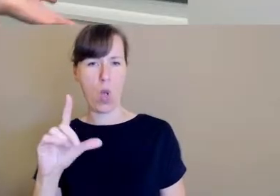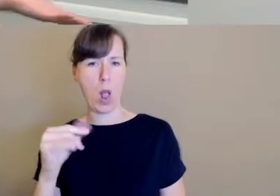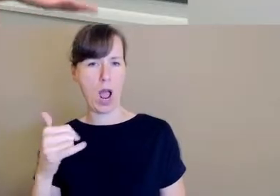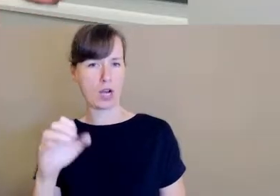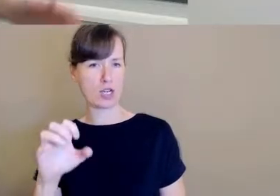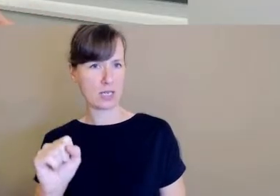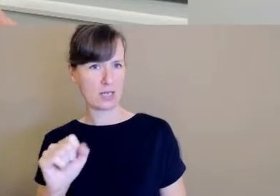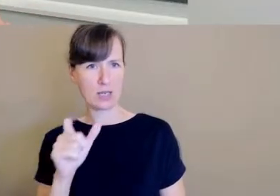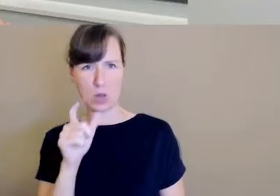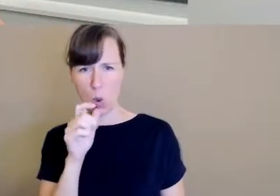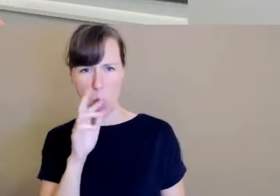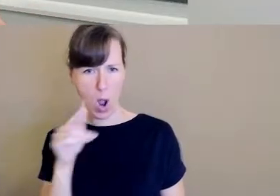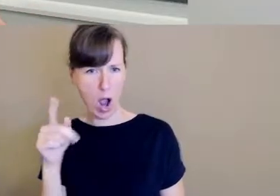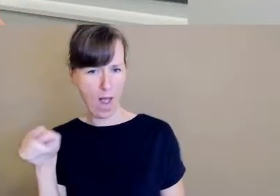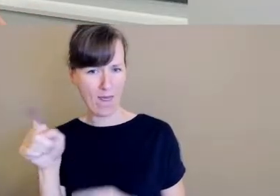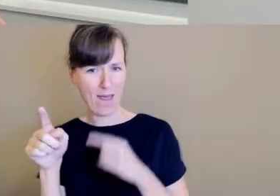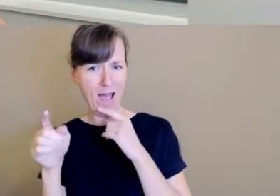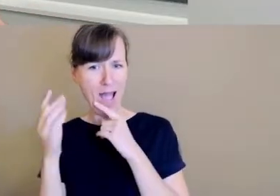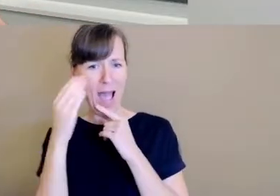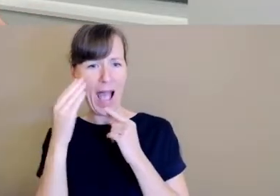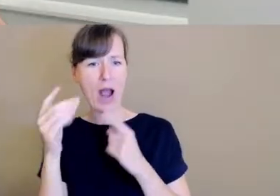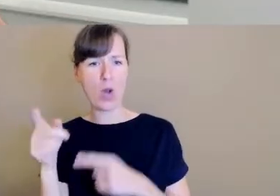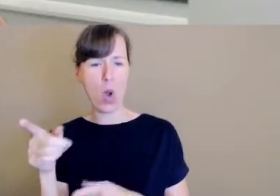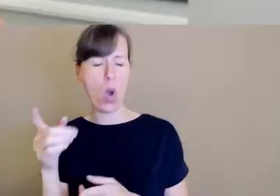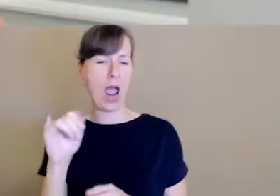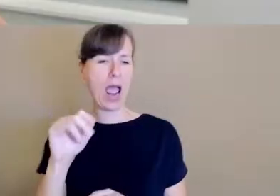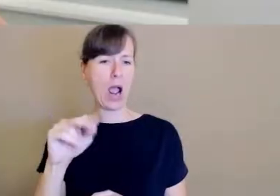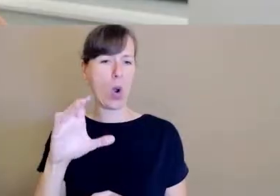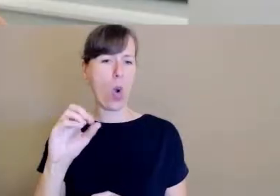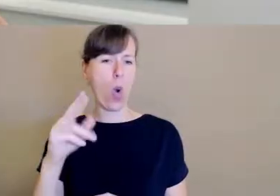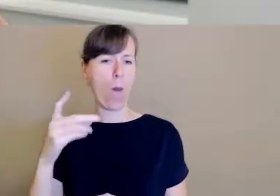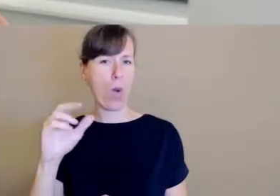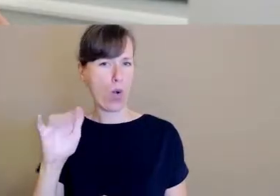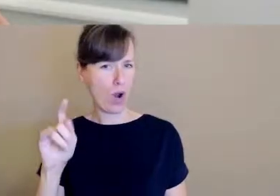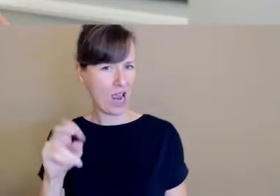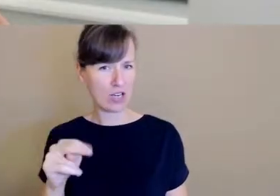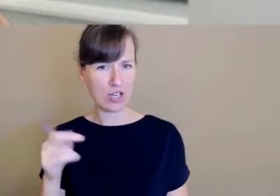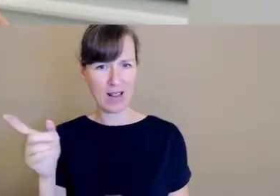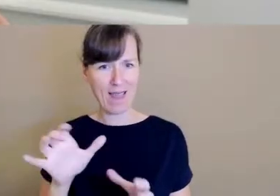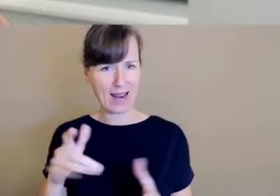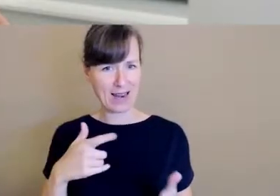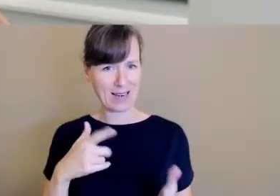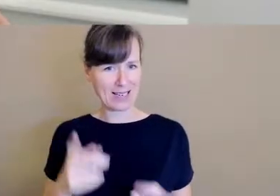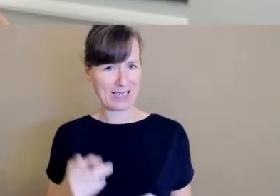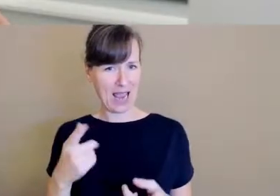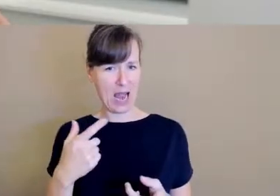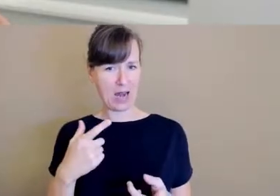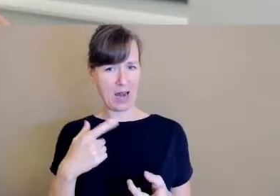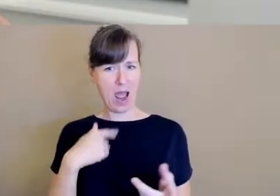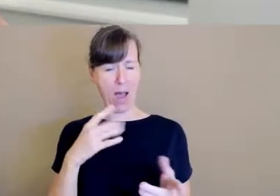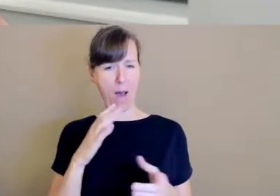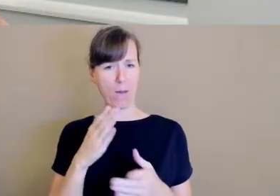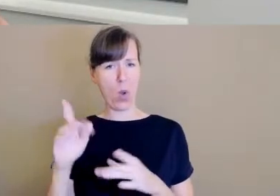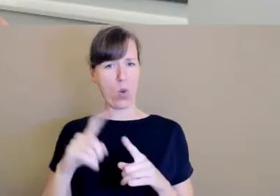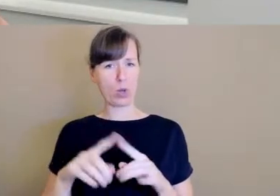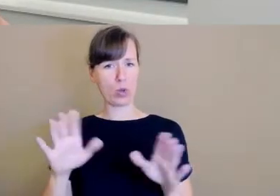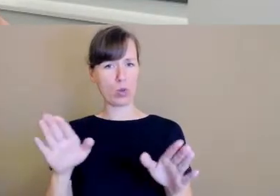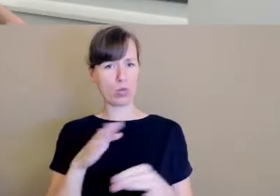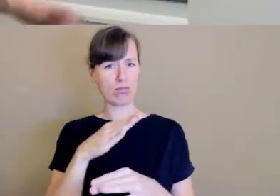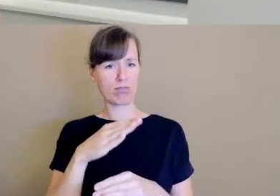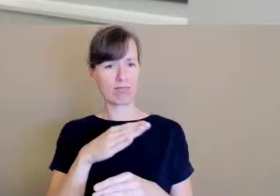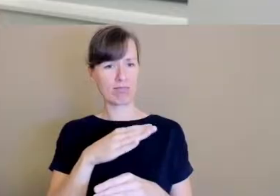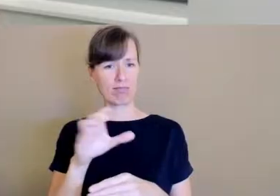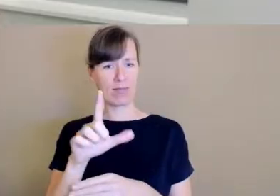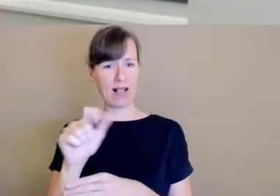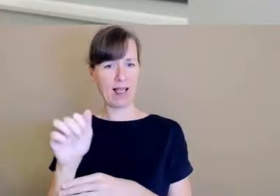they're a corporation, whatever, and they decided, I'm going to clear cut this. It reminds me of someone, owner of the Redskins.